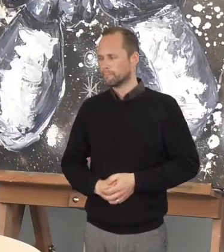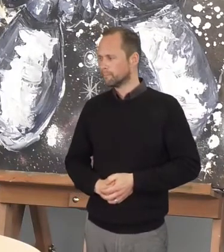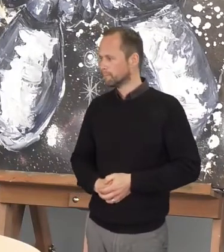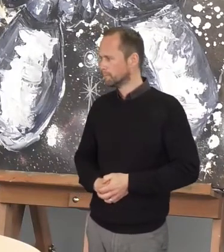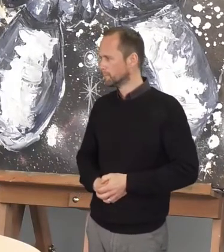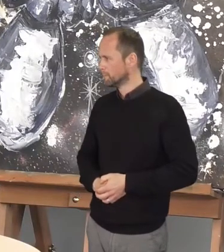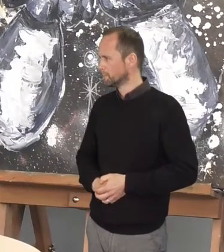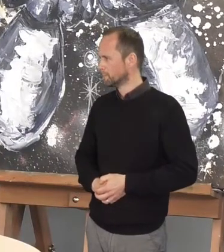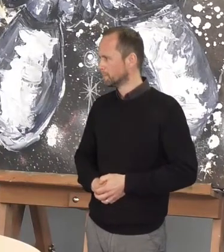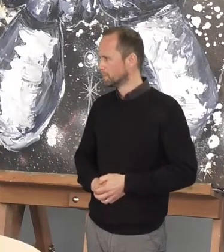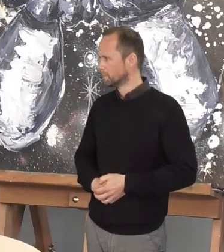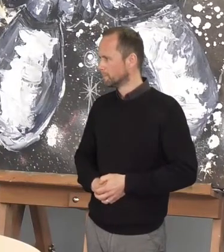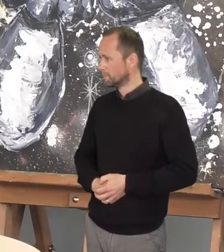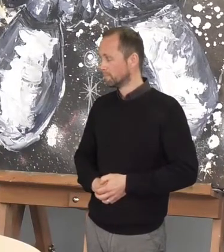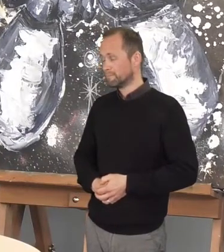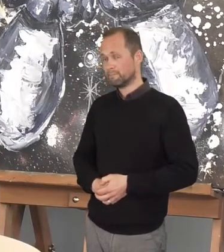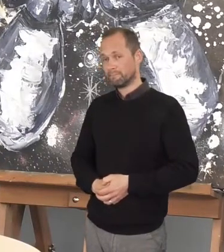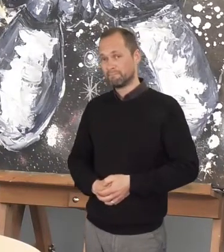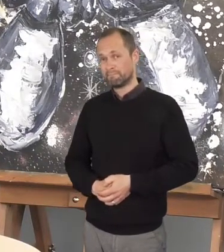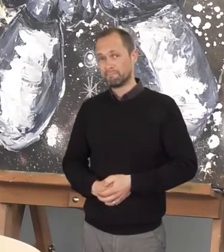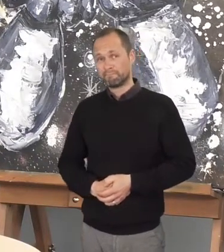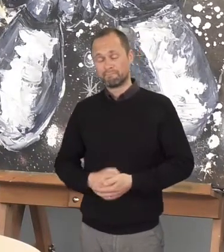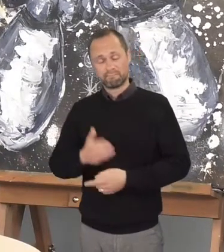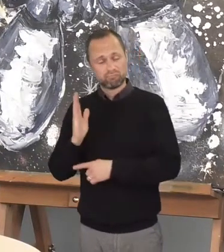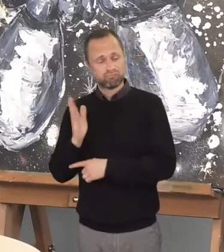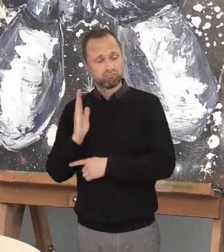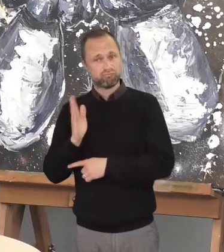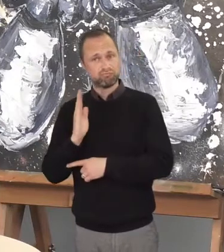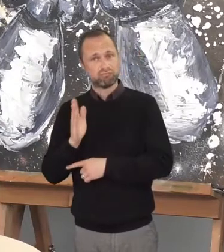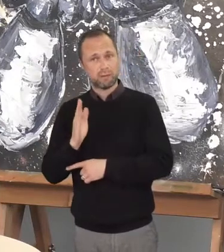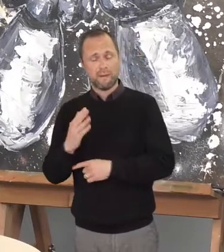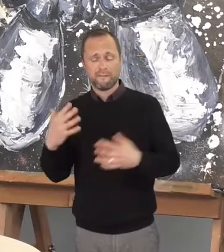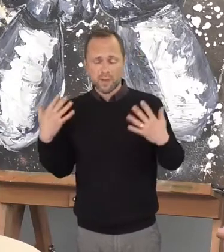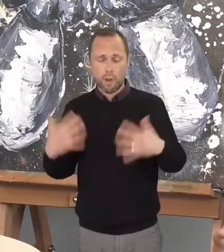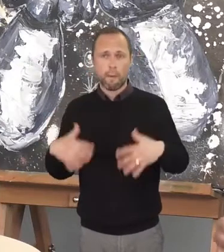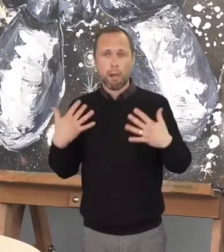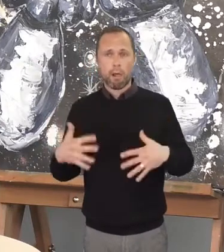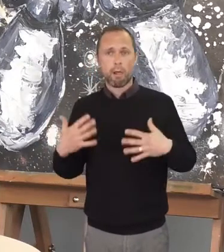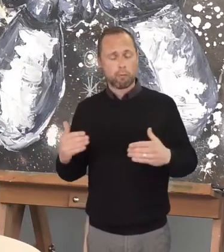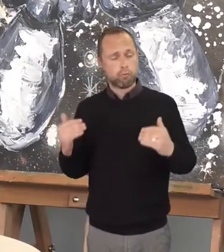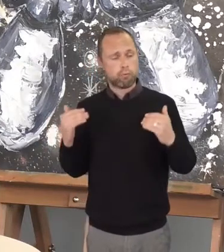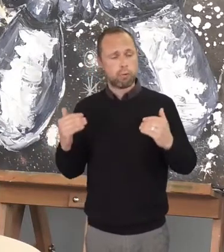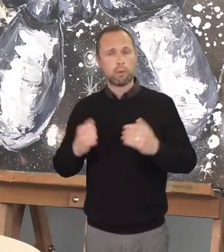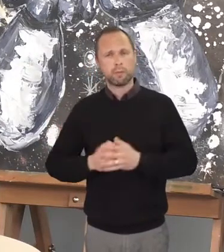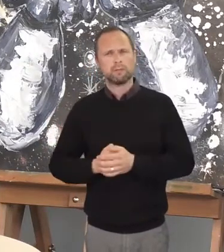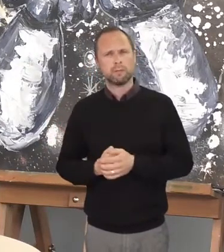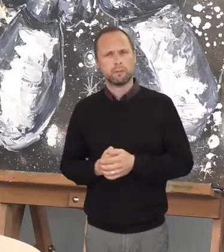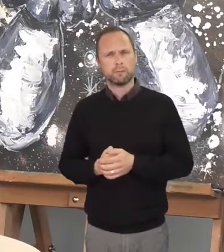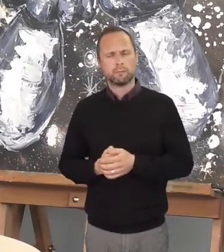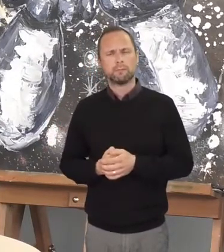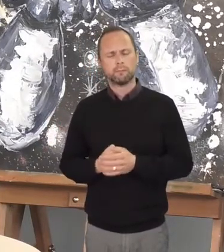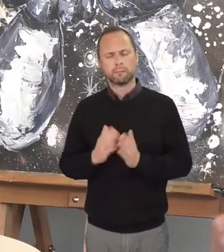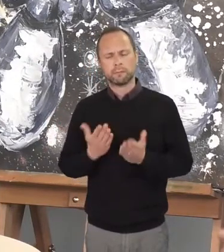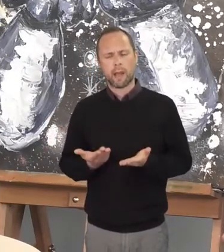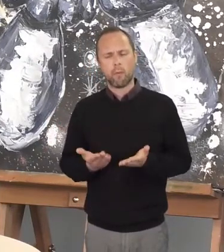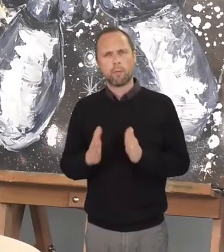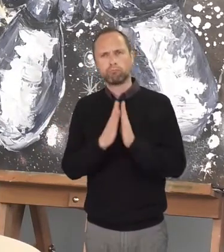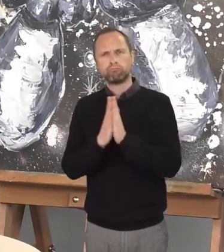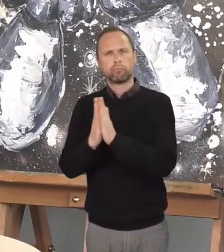Ah, that is absolutely phenomenal. In fact, before we go on, let's just take a moment to pray and to praise God.